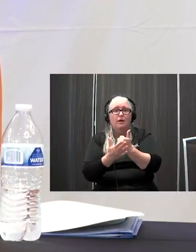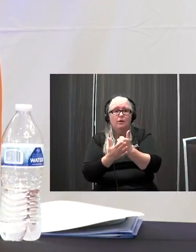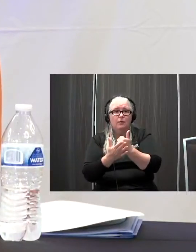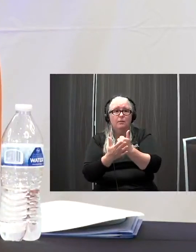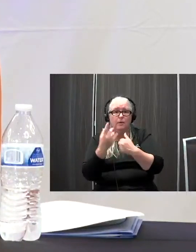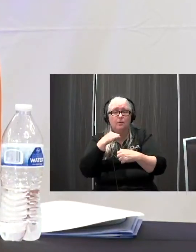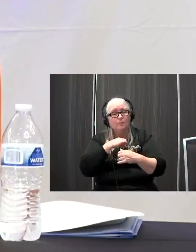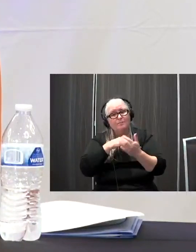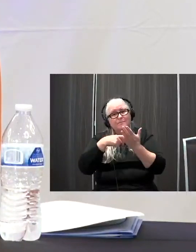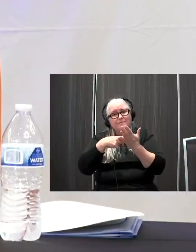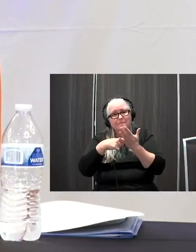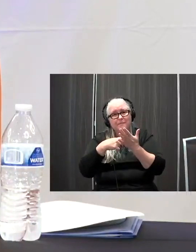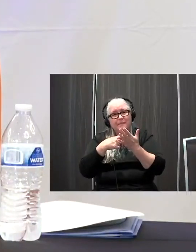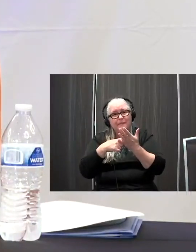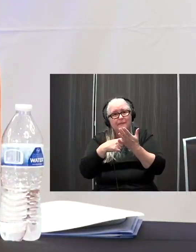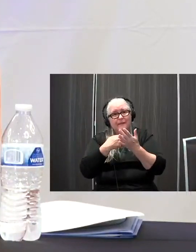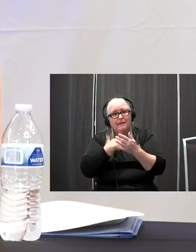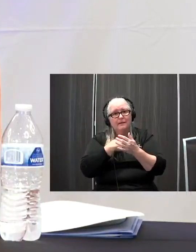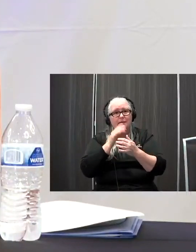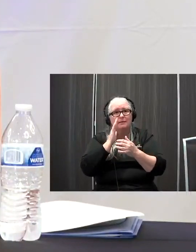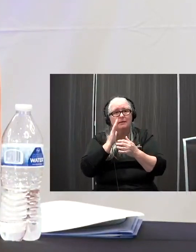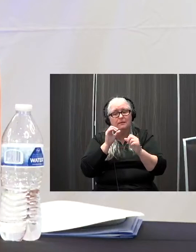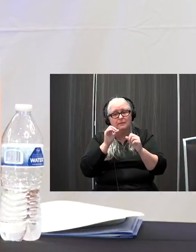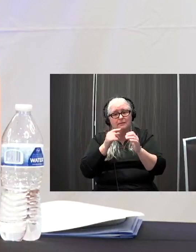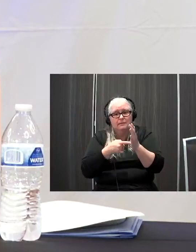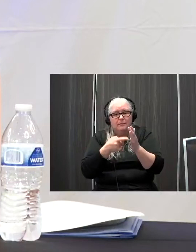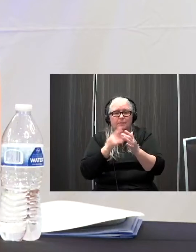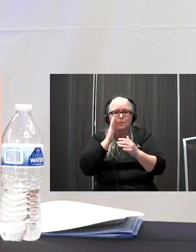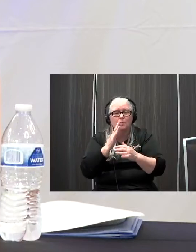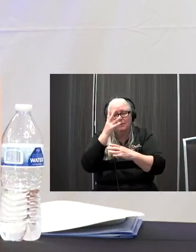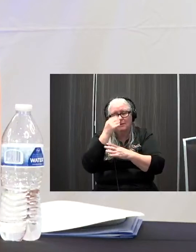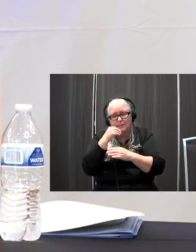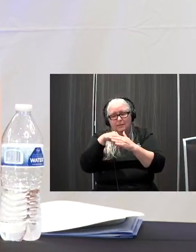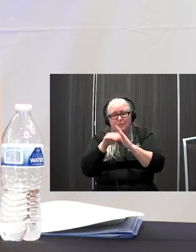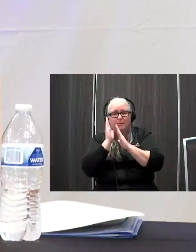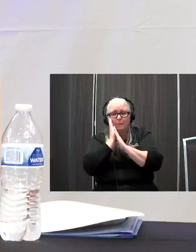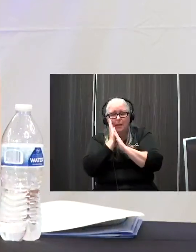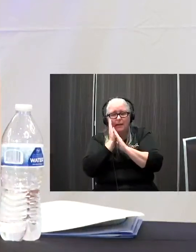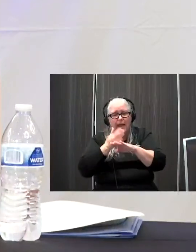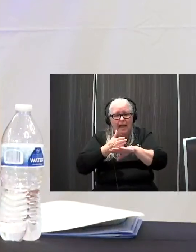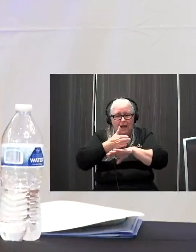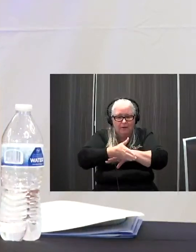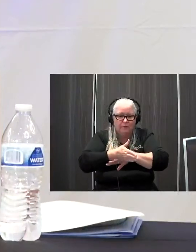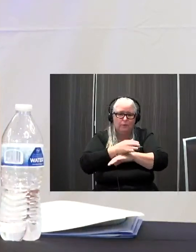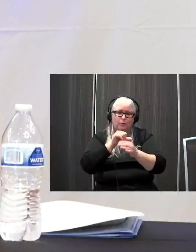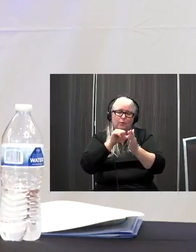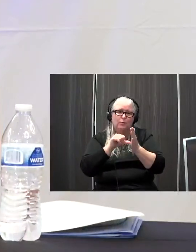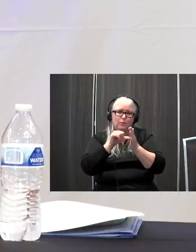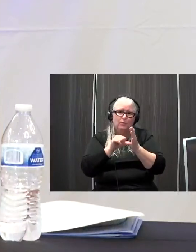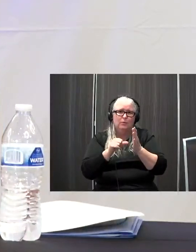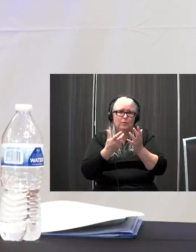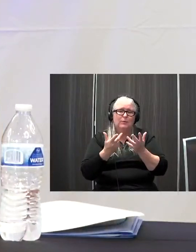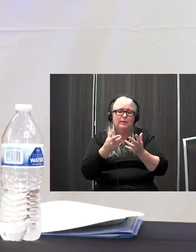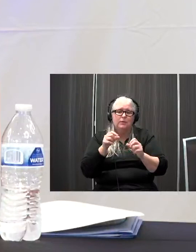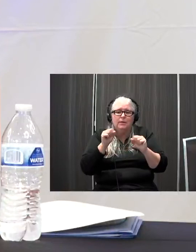we talk about it, and I end up usually sleeping in bed with him for the first couple of nights afterwards, or helping him fall asleep. So it can